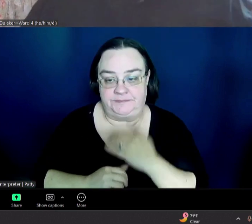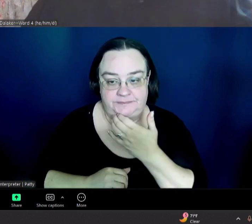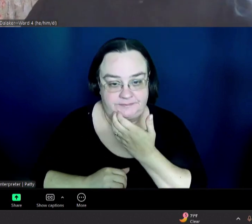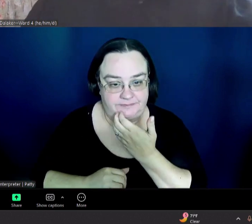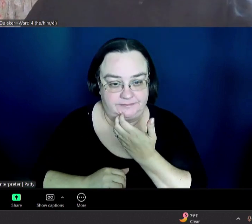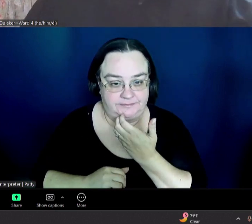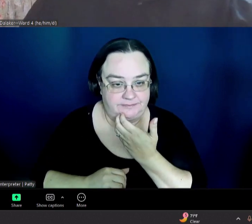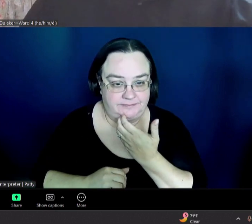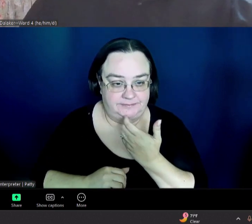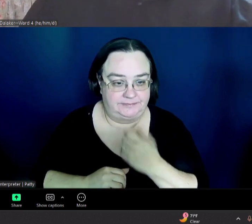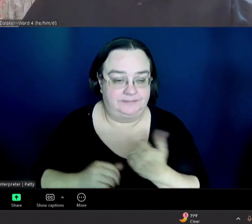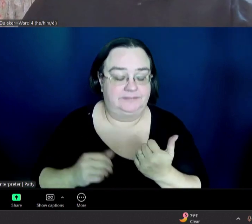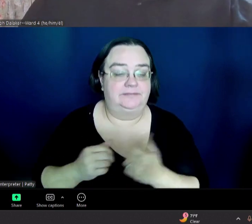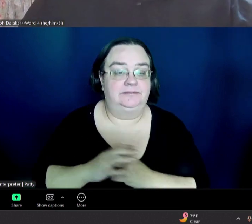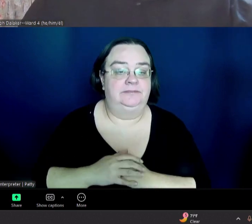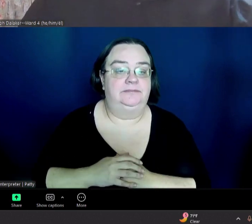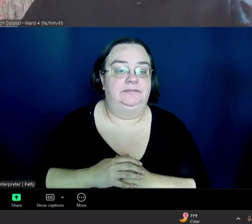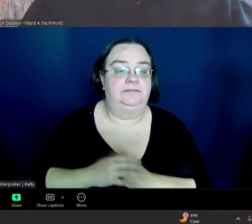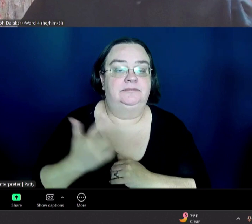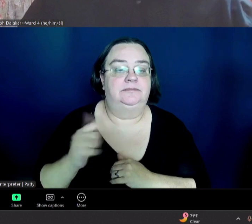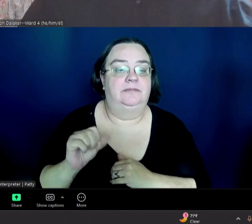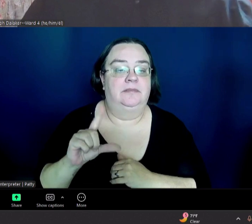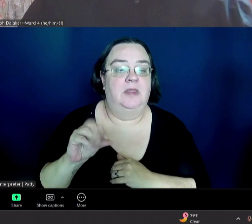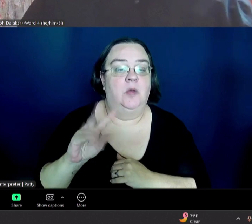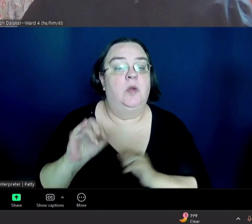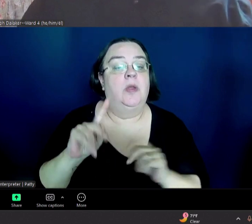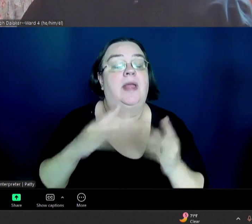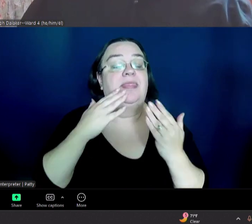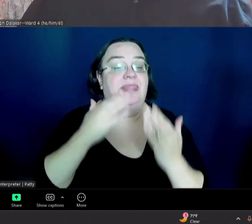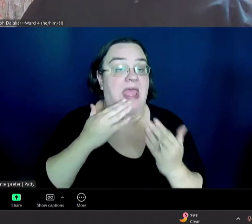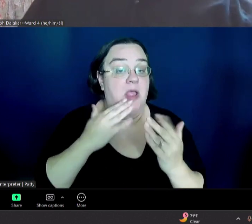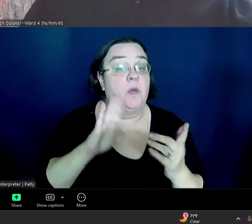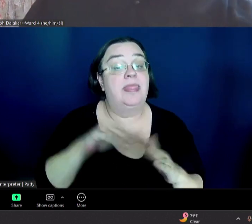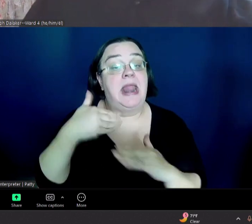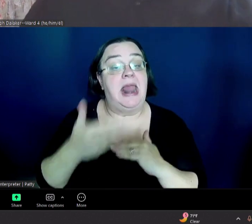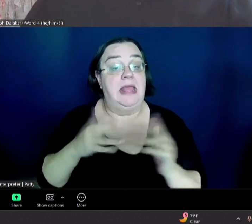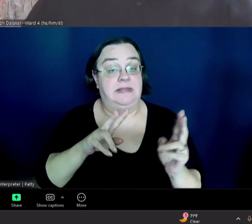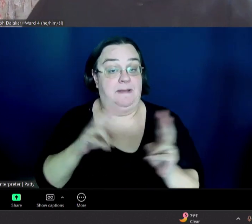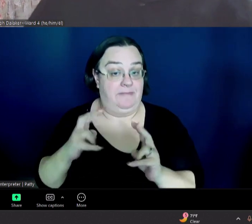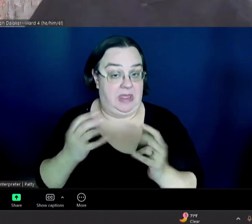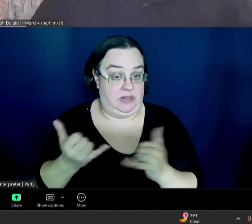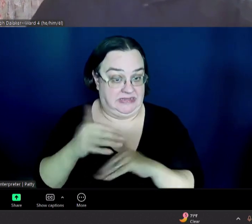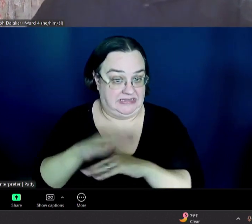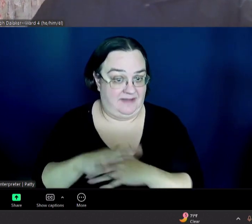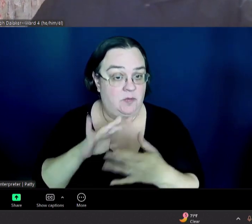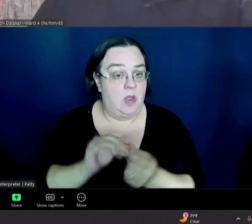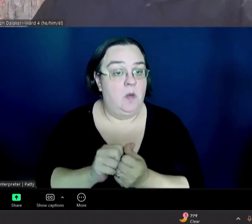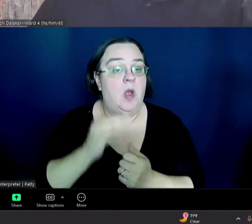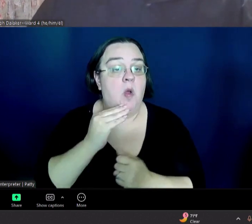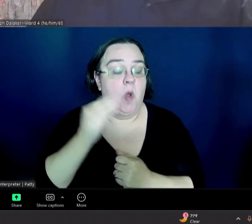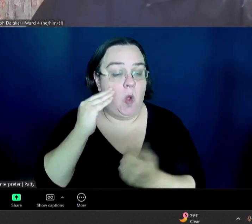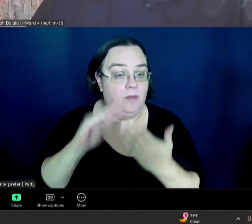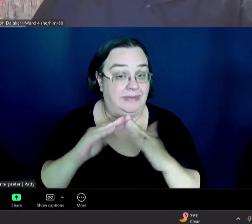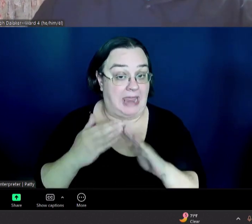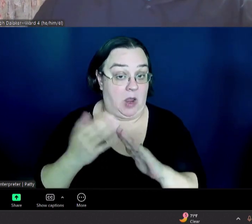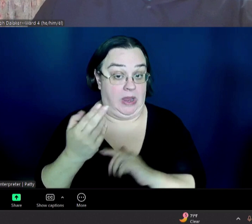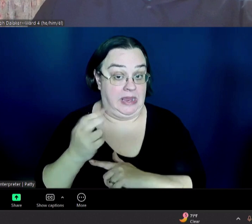Right. Thank you, Mayor and Council. The next matter that we have this evening is regarding the Hometown